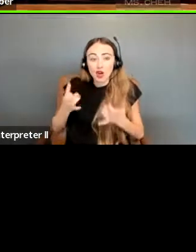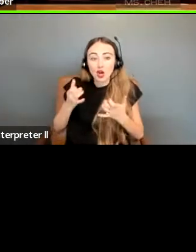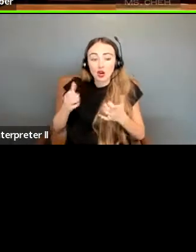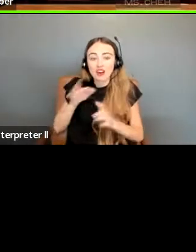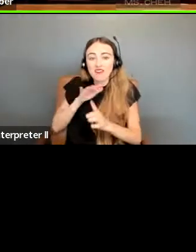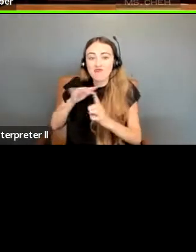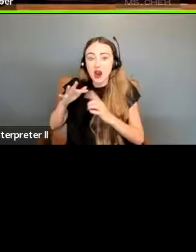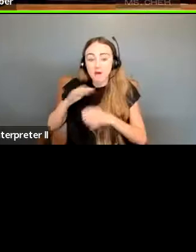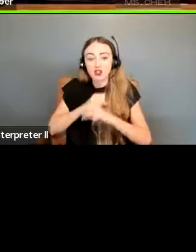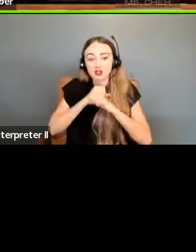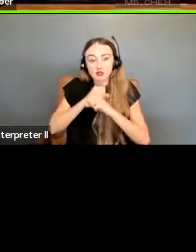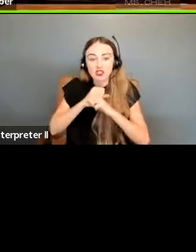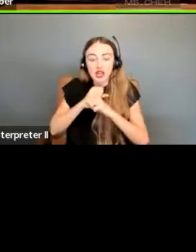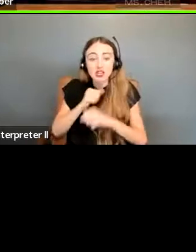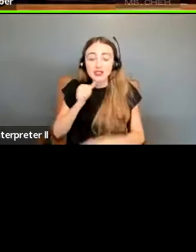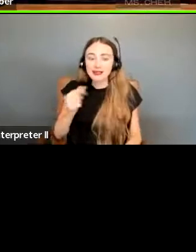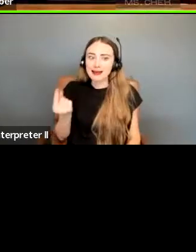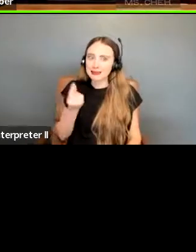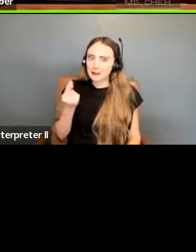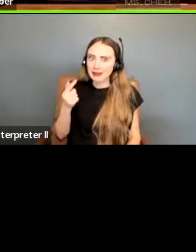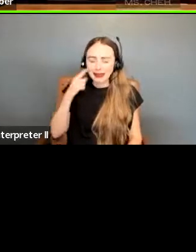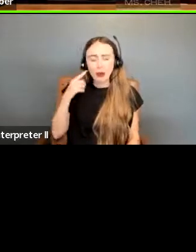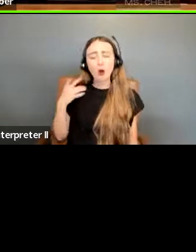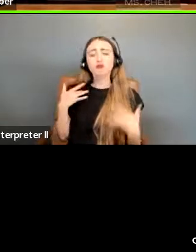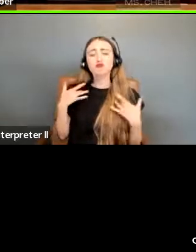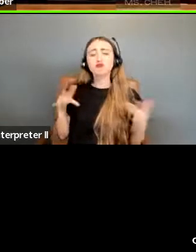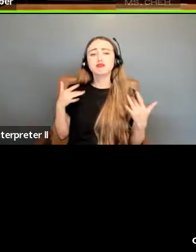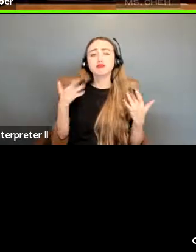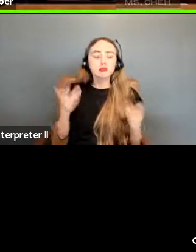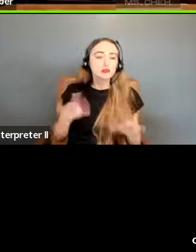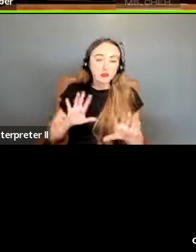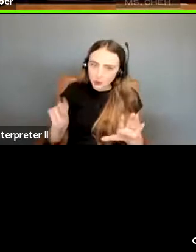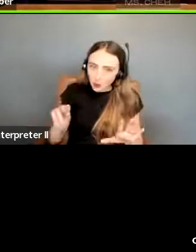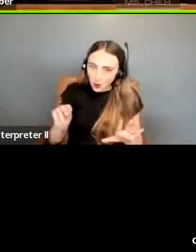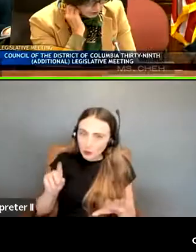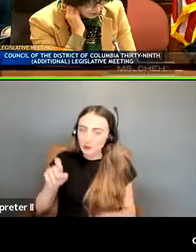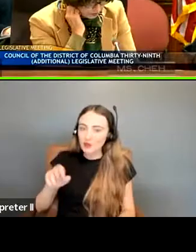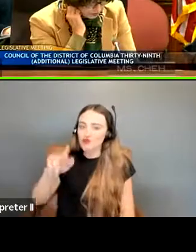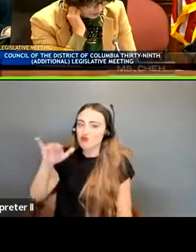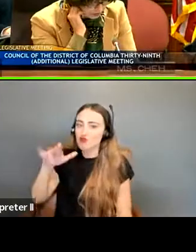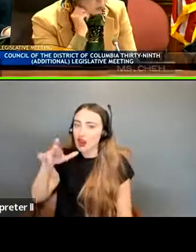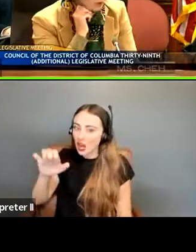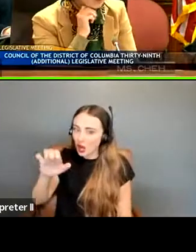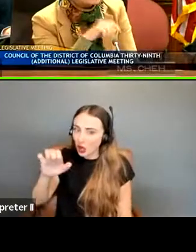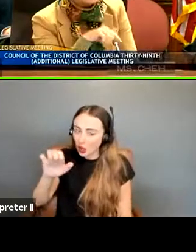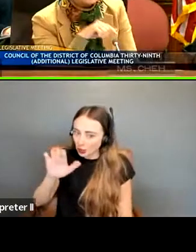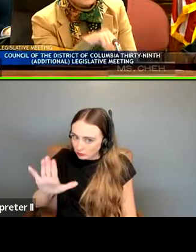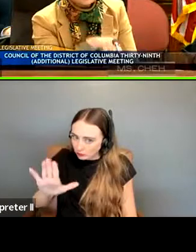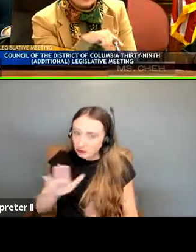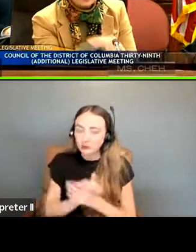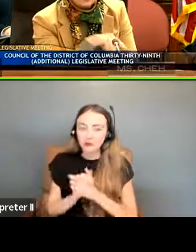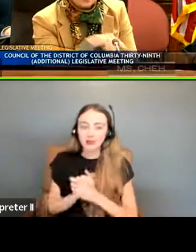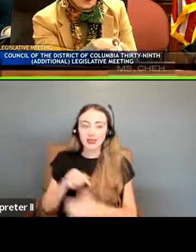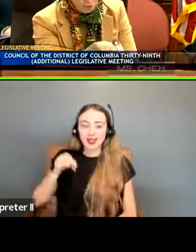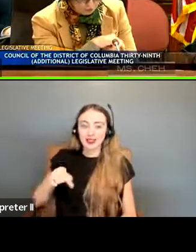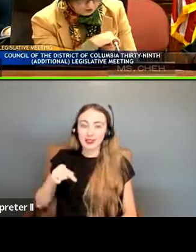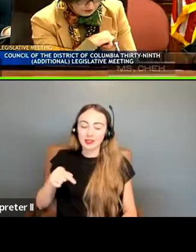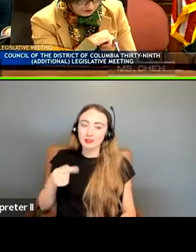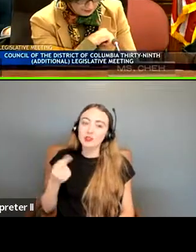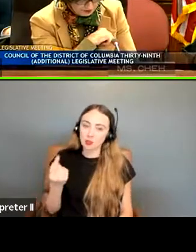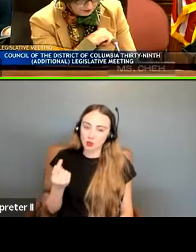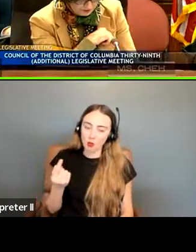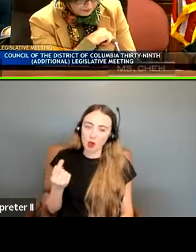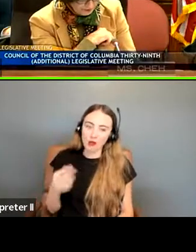environmental protections is not something I take lightly, and it should be done rarely and only upon a showing of great cause. This is one of